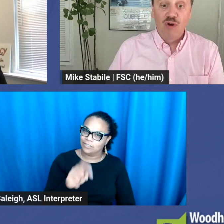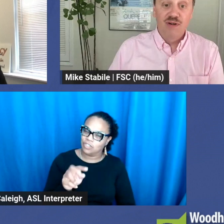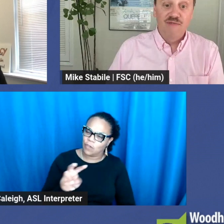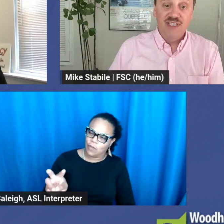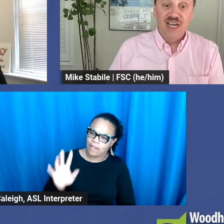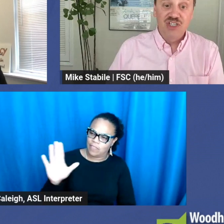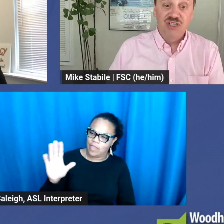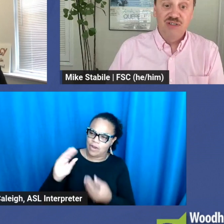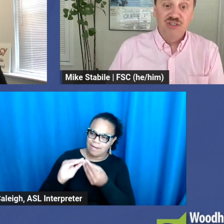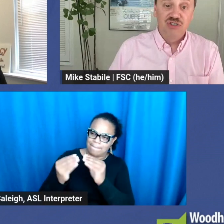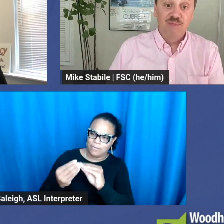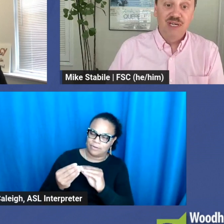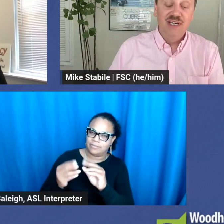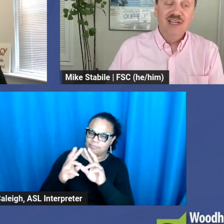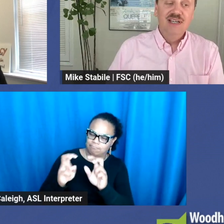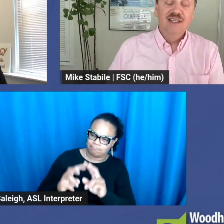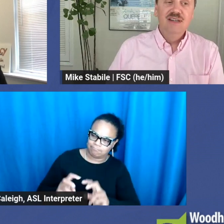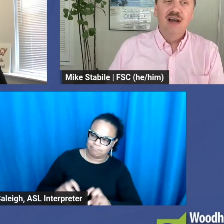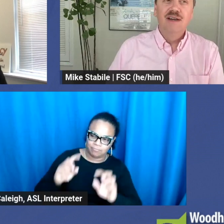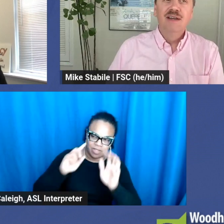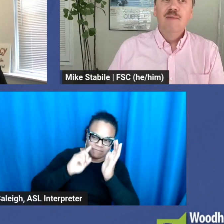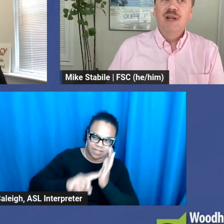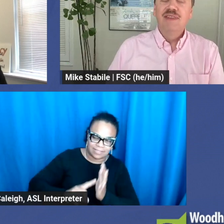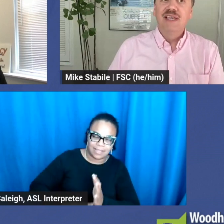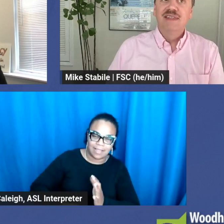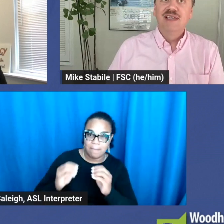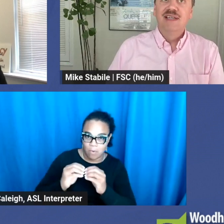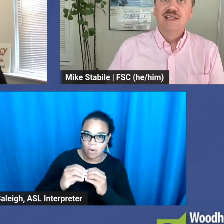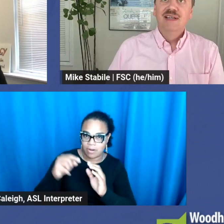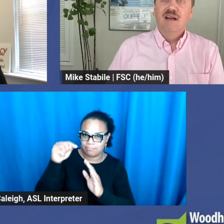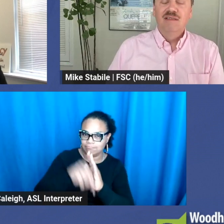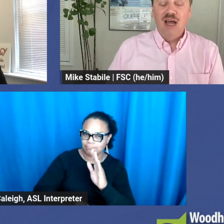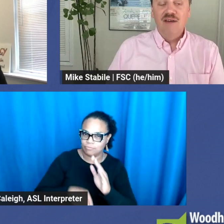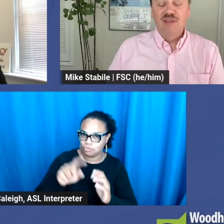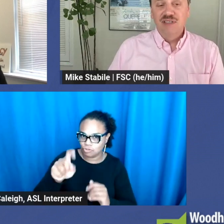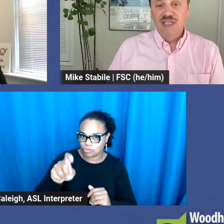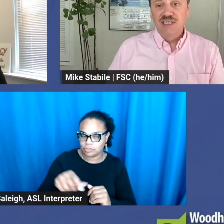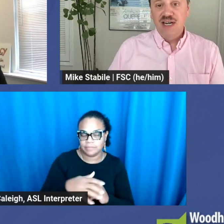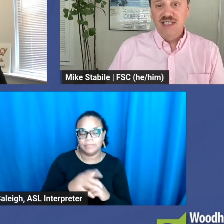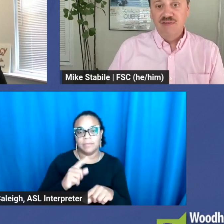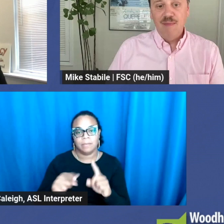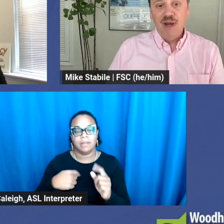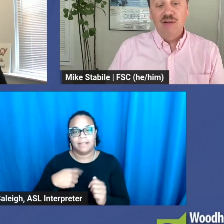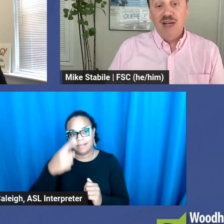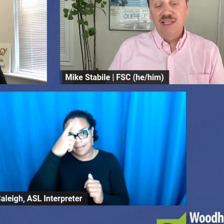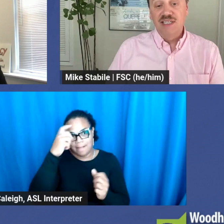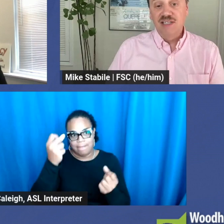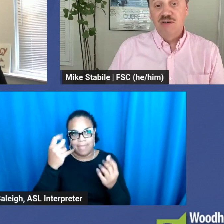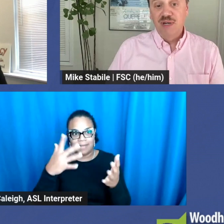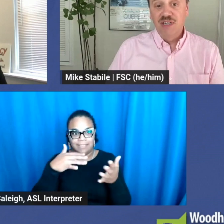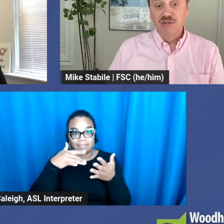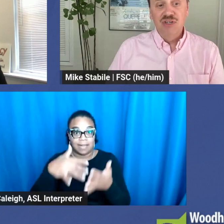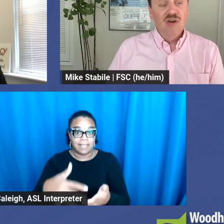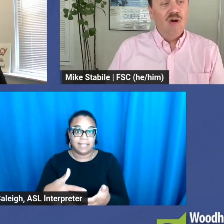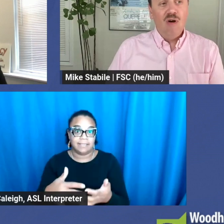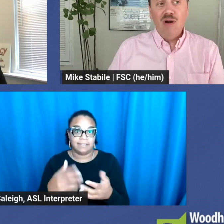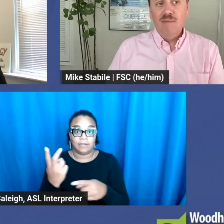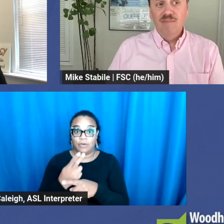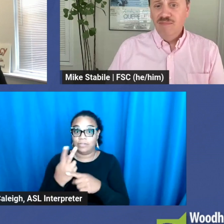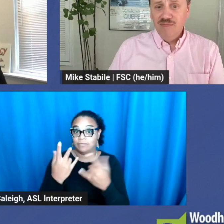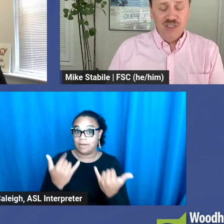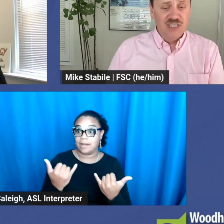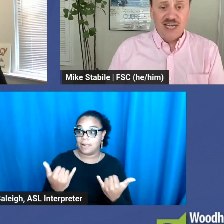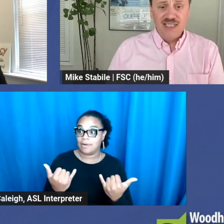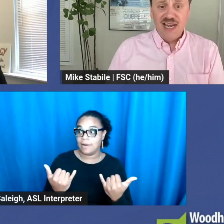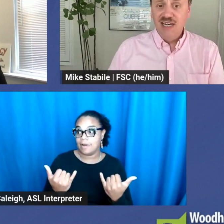there's more investigation that should be done. But I think that a lot of the studies that have come out, a lot of the studies that are being used